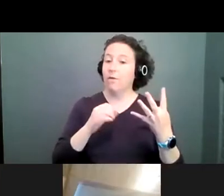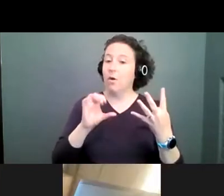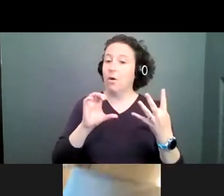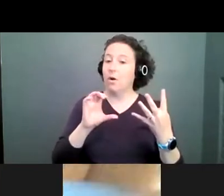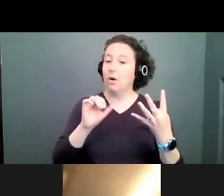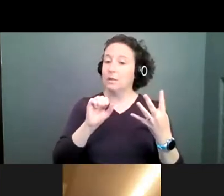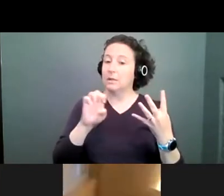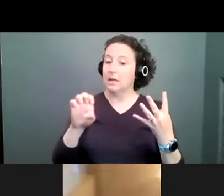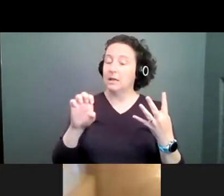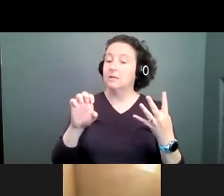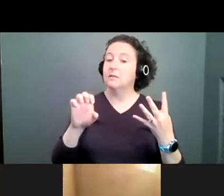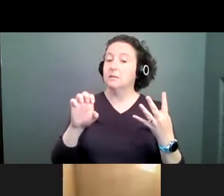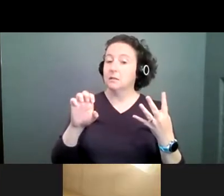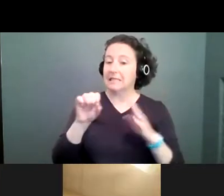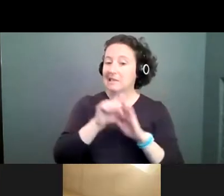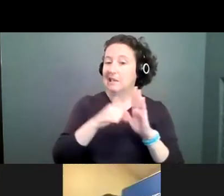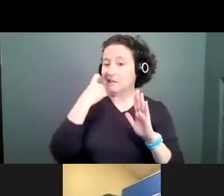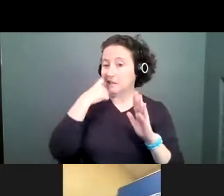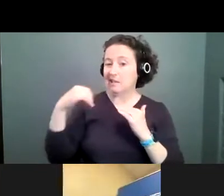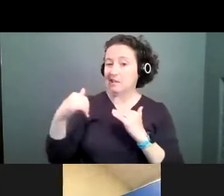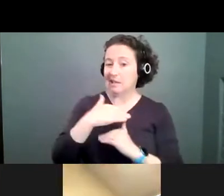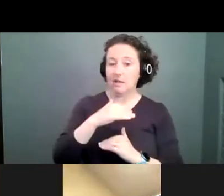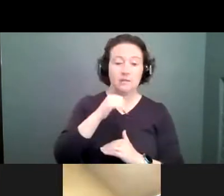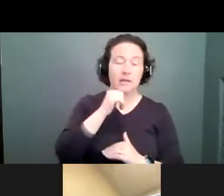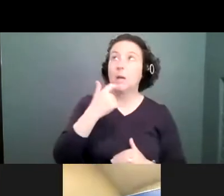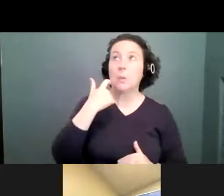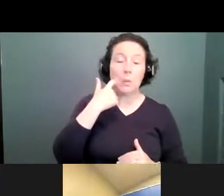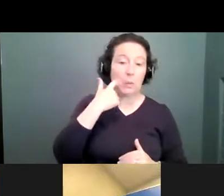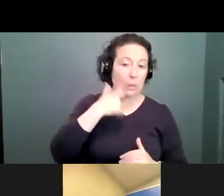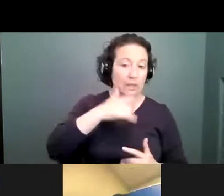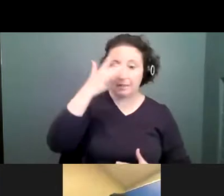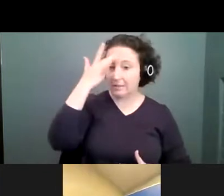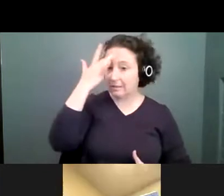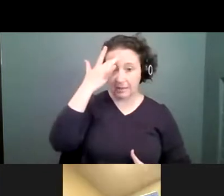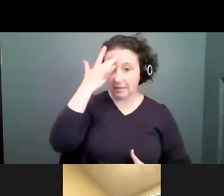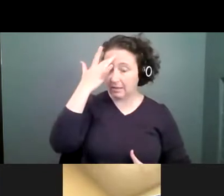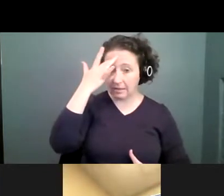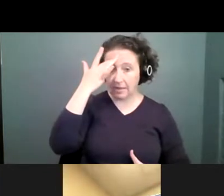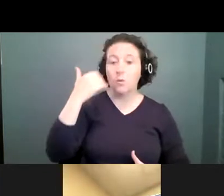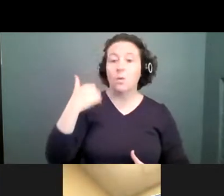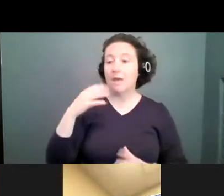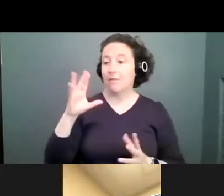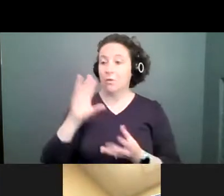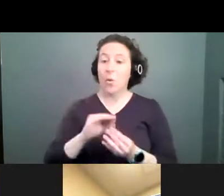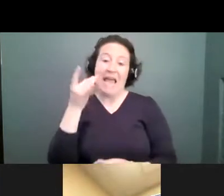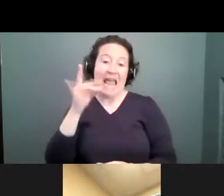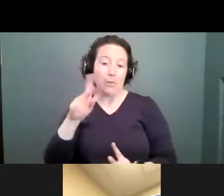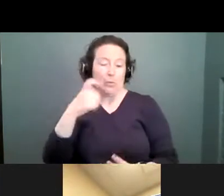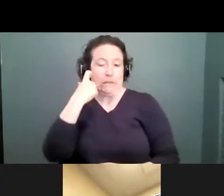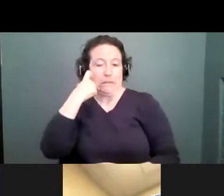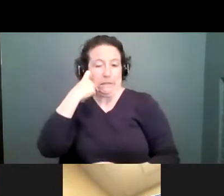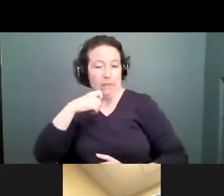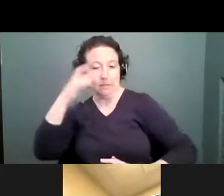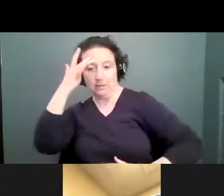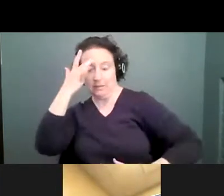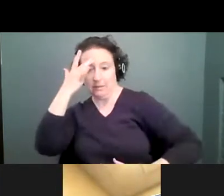state just sent to us. So these are not newly infected people. We have 18 newly infected people. And that's not